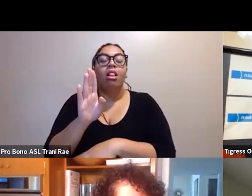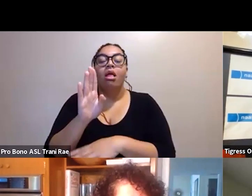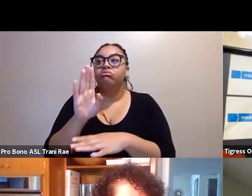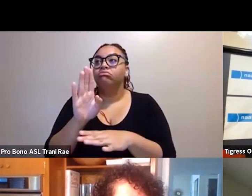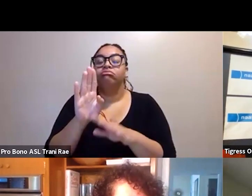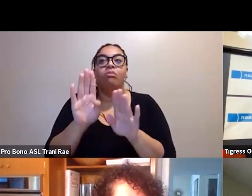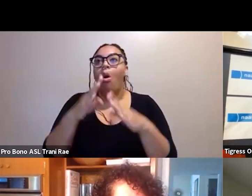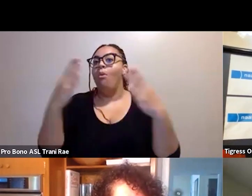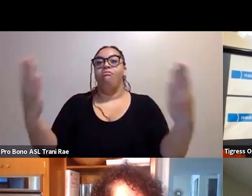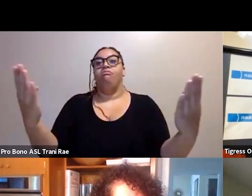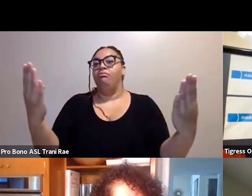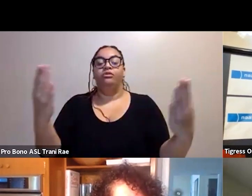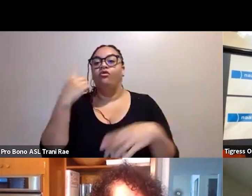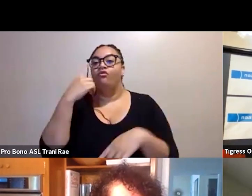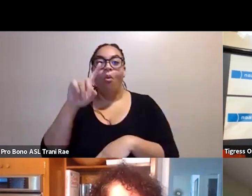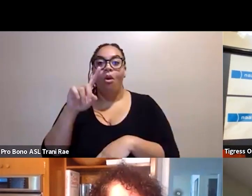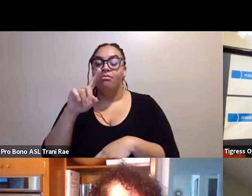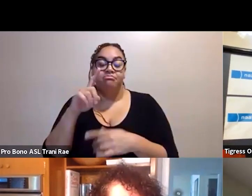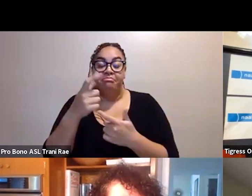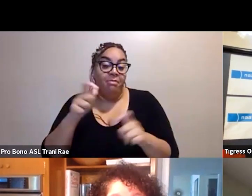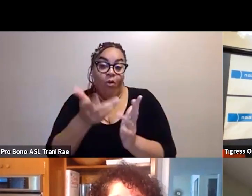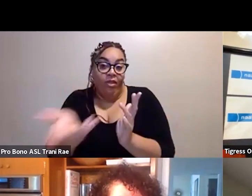Here is Frannie's poem.